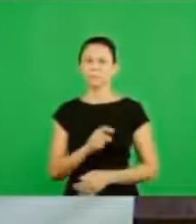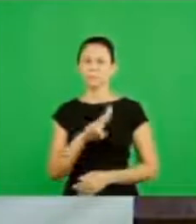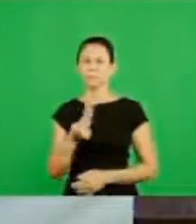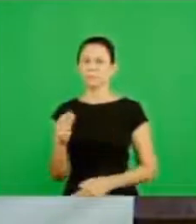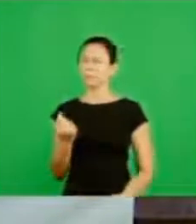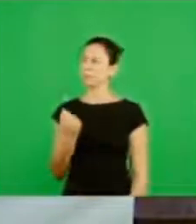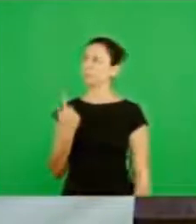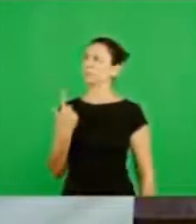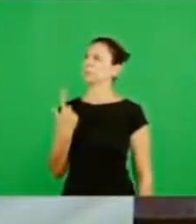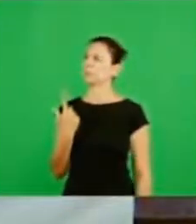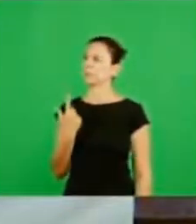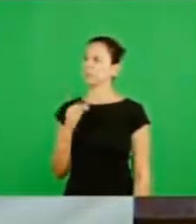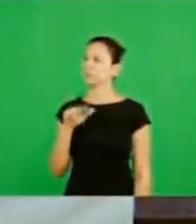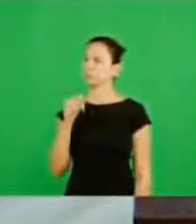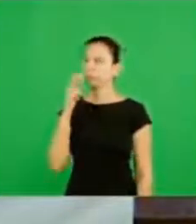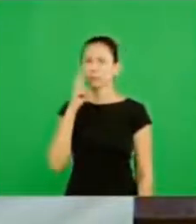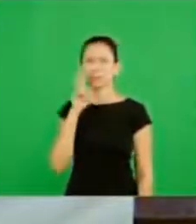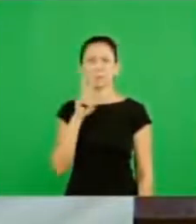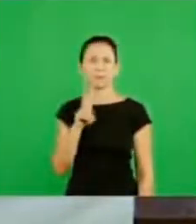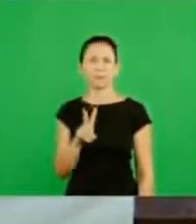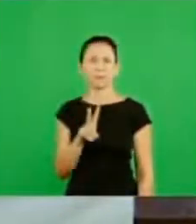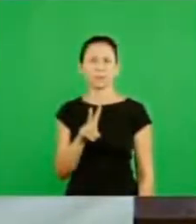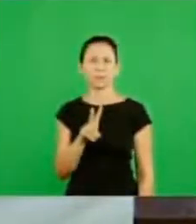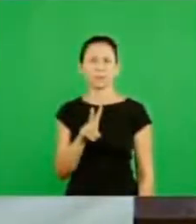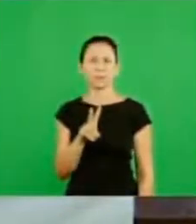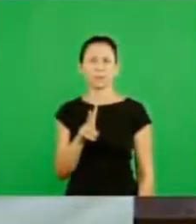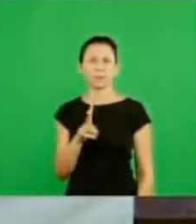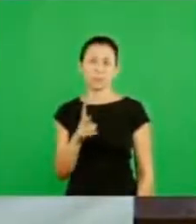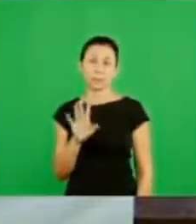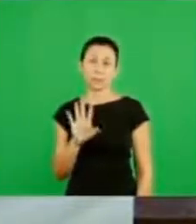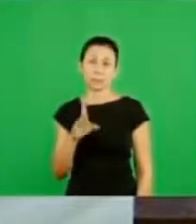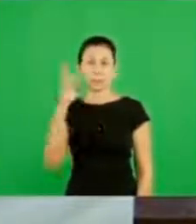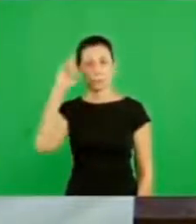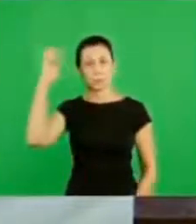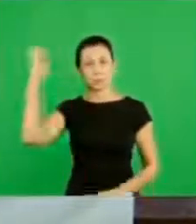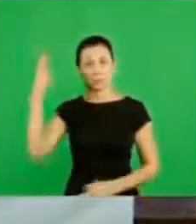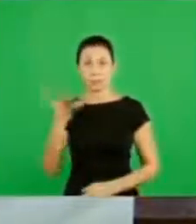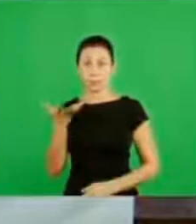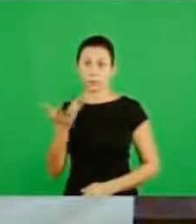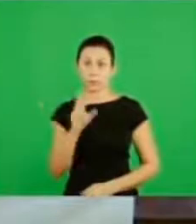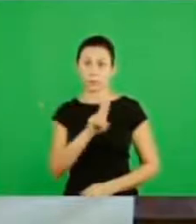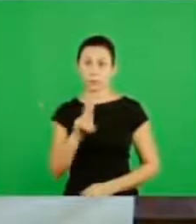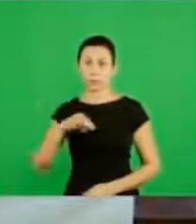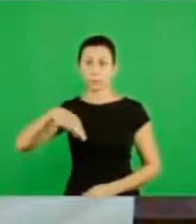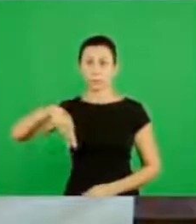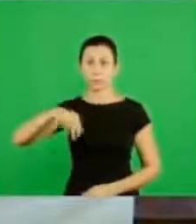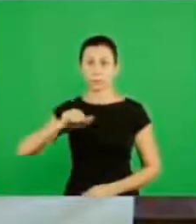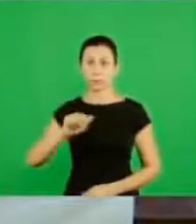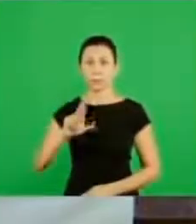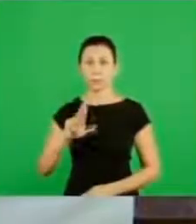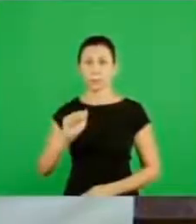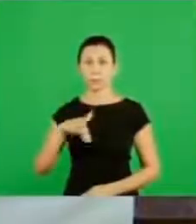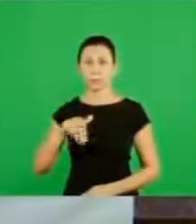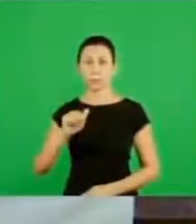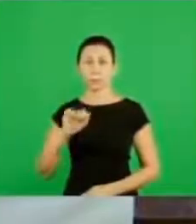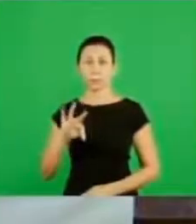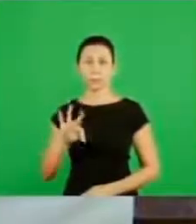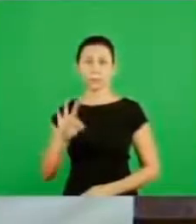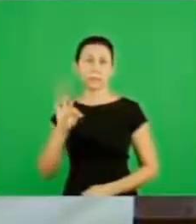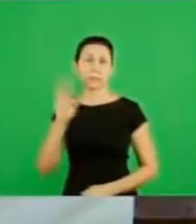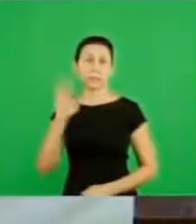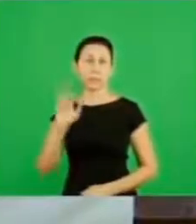Jonah. He said, what a weird name. I've never seen this before. But the Lord revealed that he wanted this